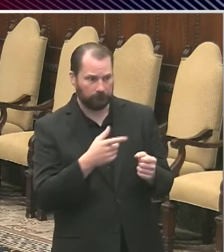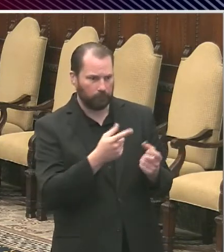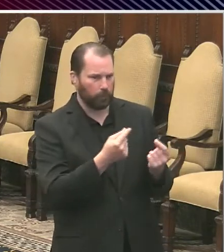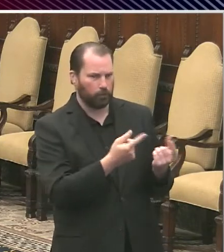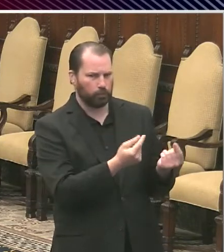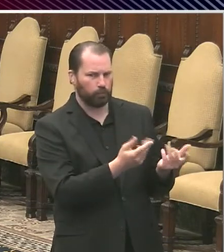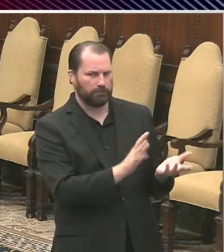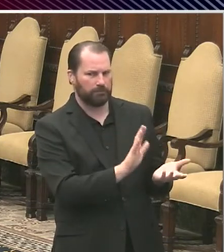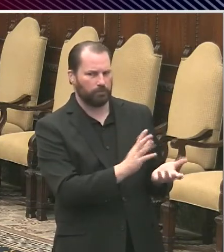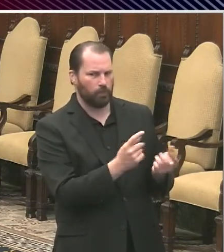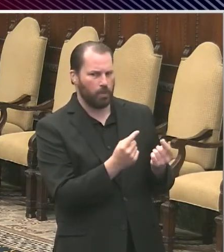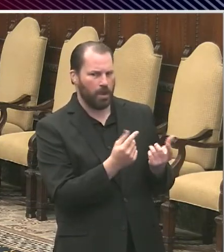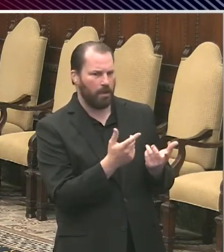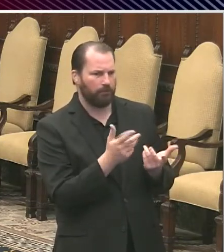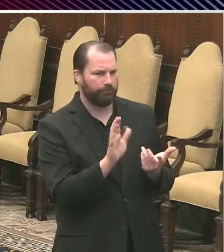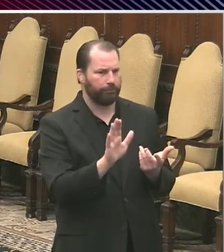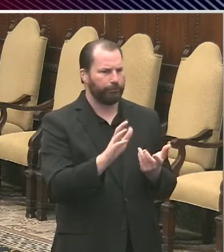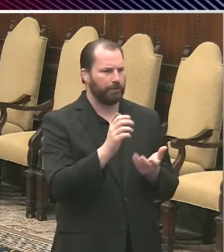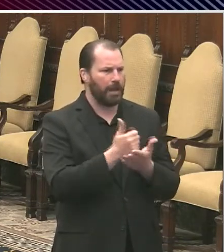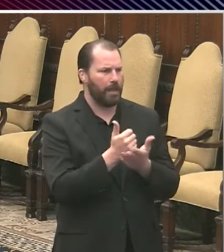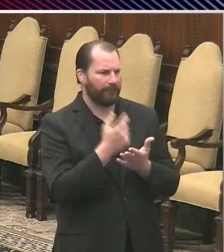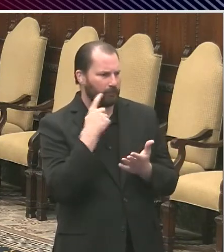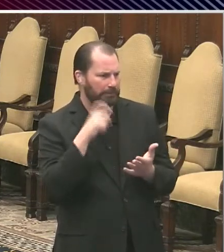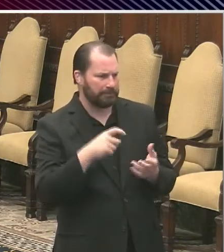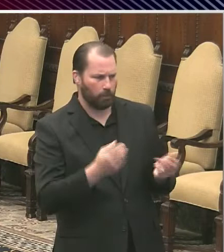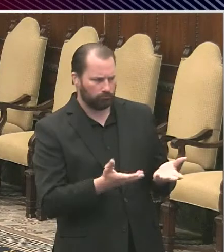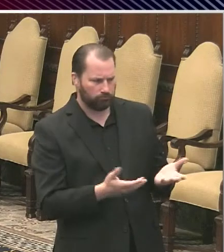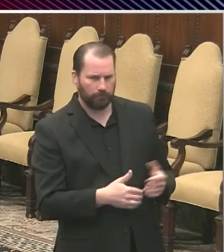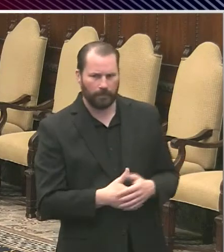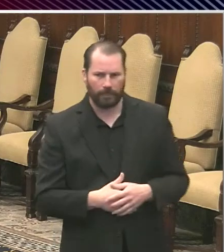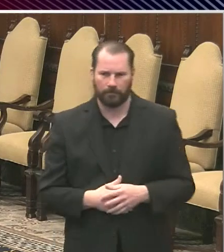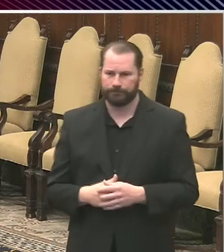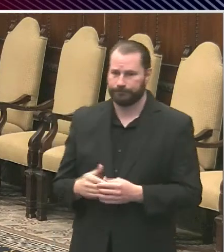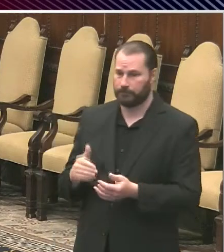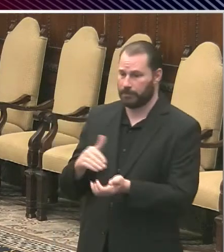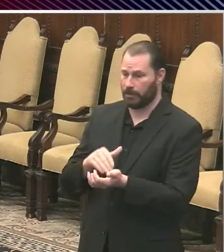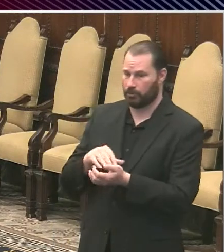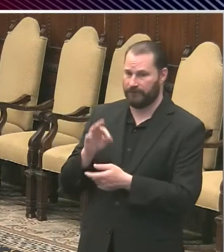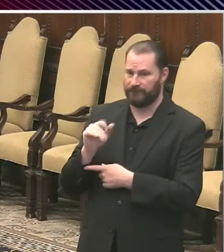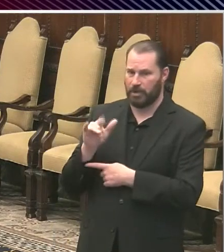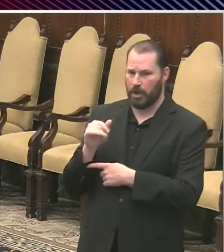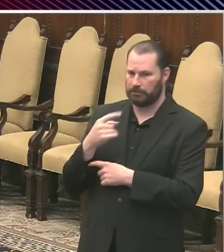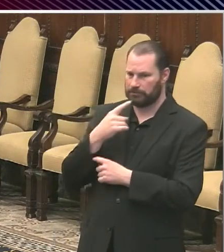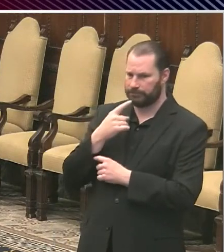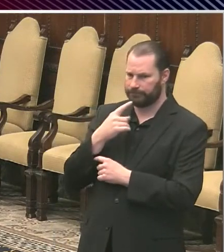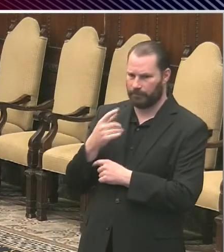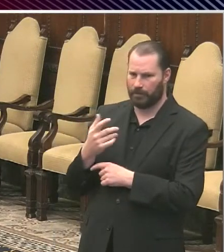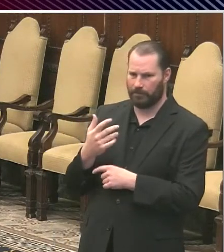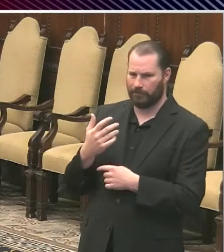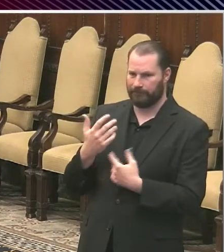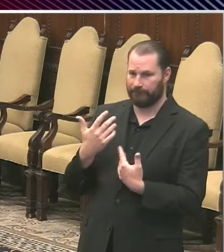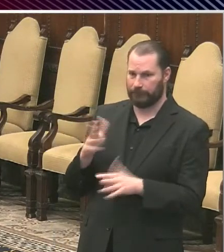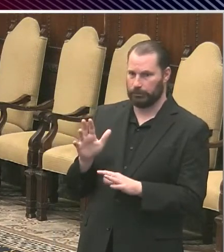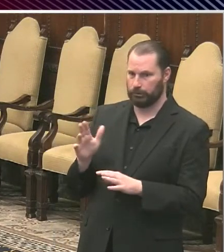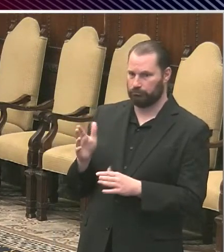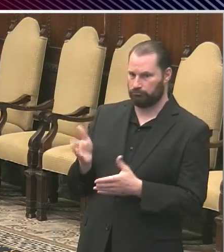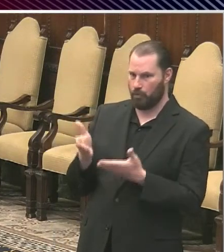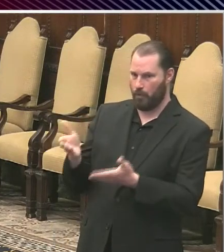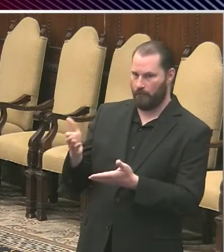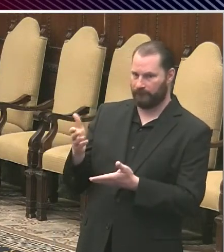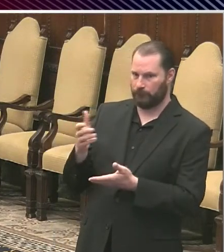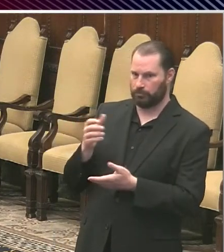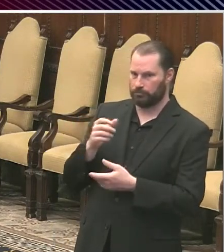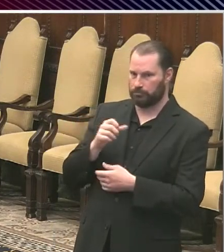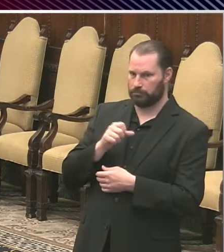help? We have offered staffing from our Medical Reserve Corps to at least one nursing home. I'm not sure how